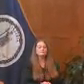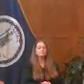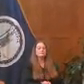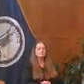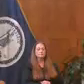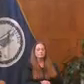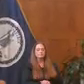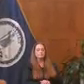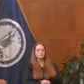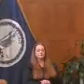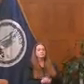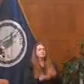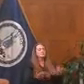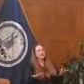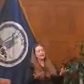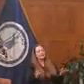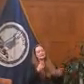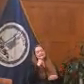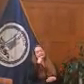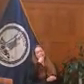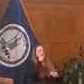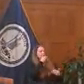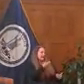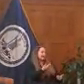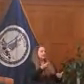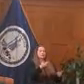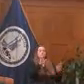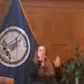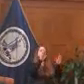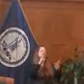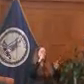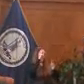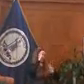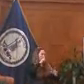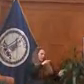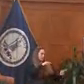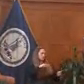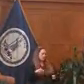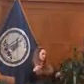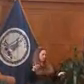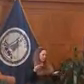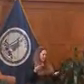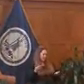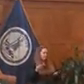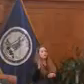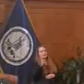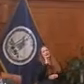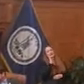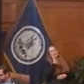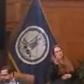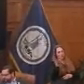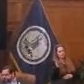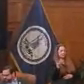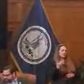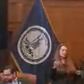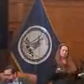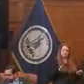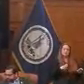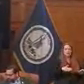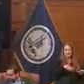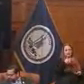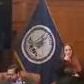Again, it's a humble and sincere thanks. It's an amazing honor, and I'm just trying to do the best I can to do what I said I was going to do what else tonight. Thanks,